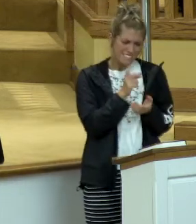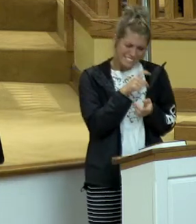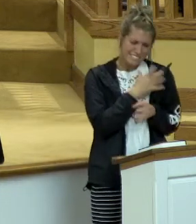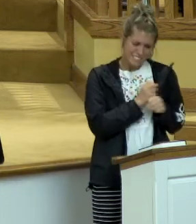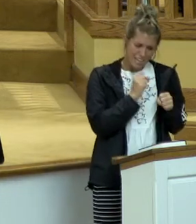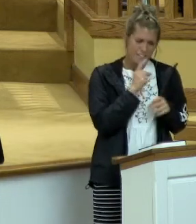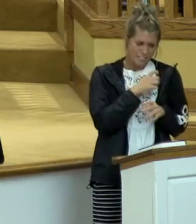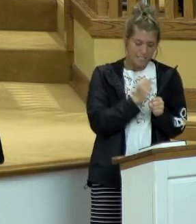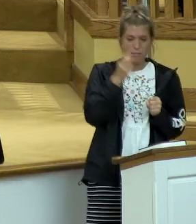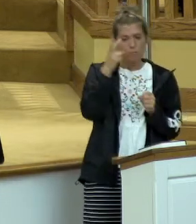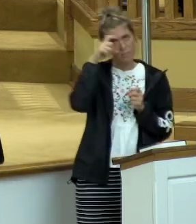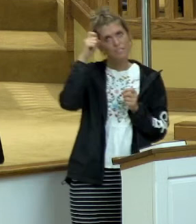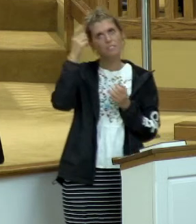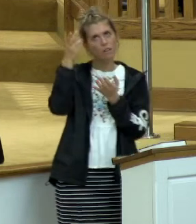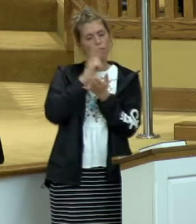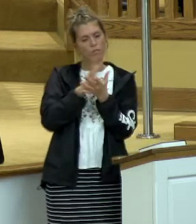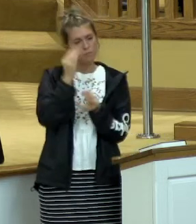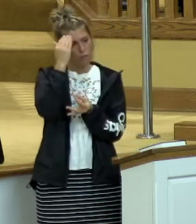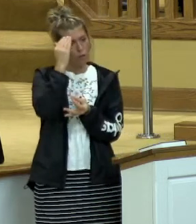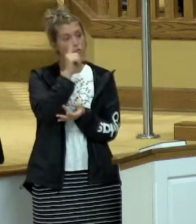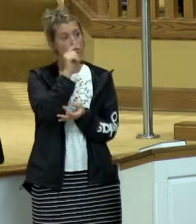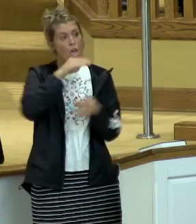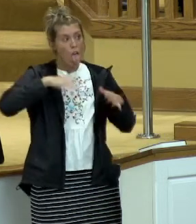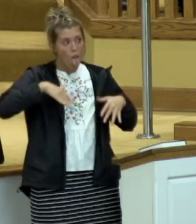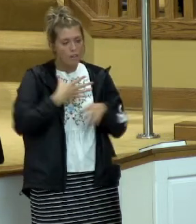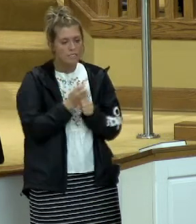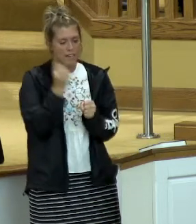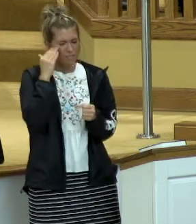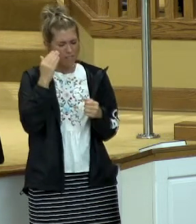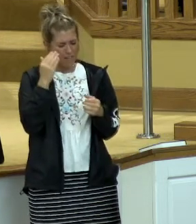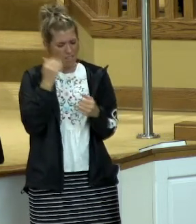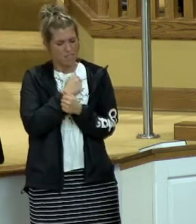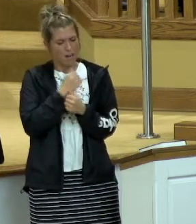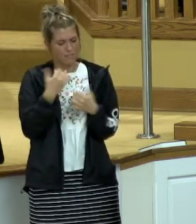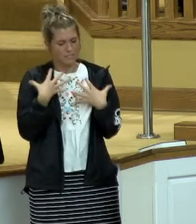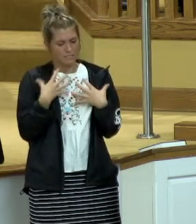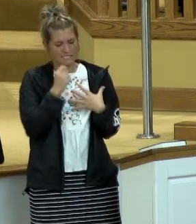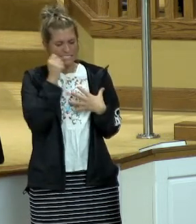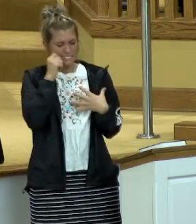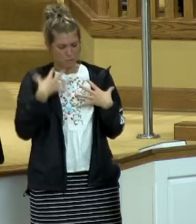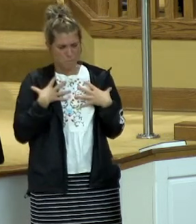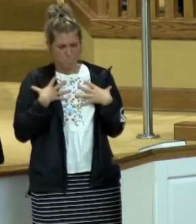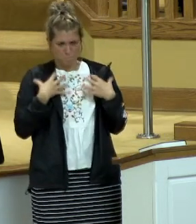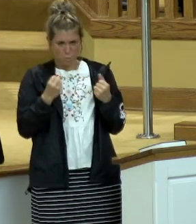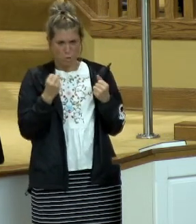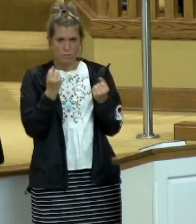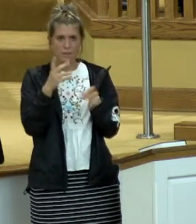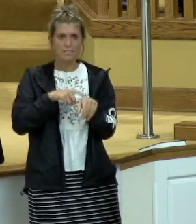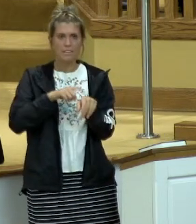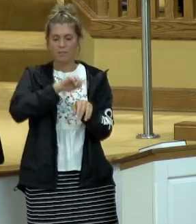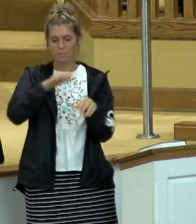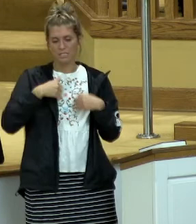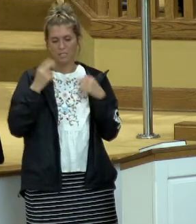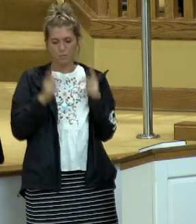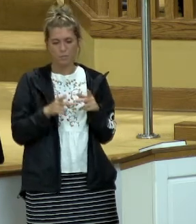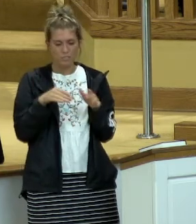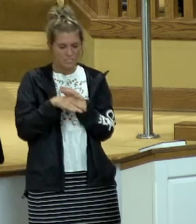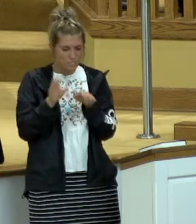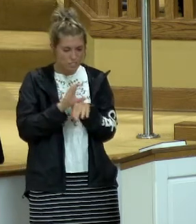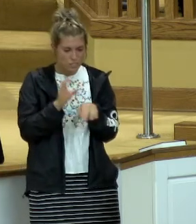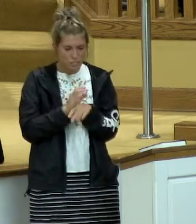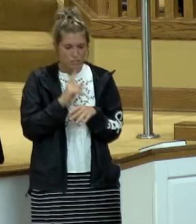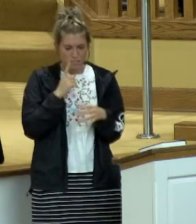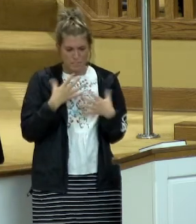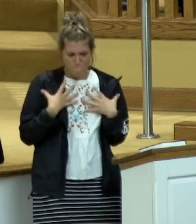Holy Spirit knew who wasn't saved. And boy, I love the boldness of a teenager so many times. It's amazing how a young person, sometimes their boldness in church